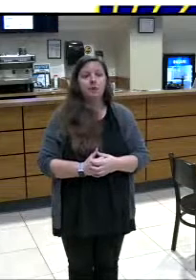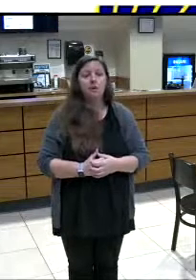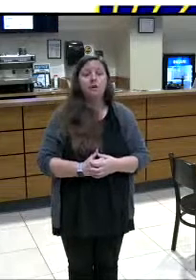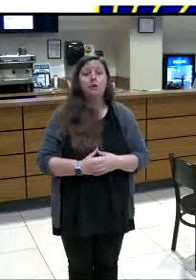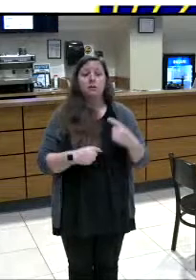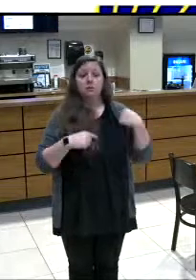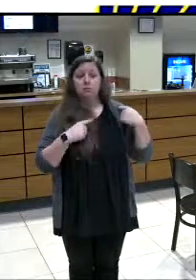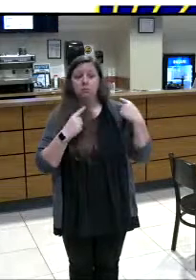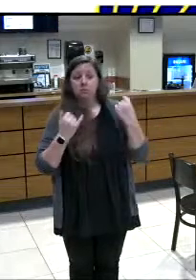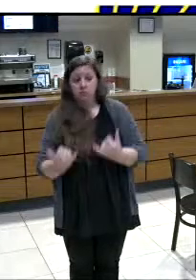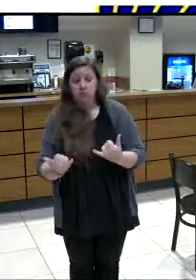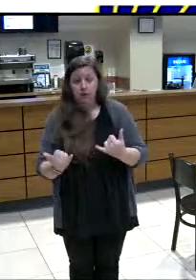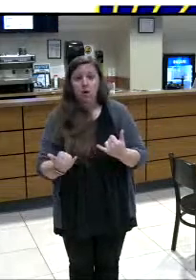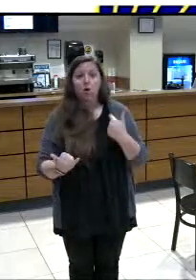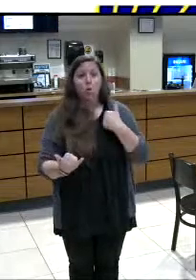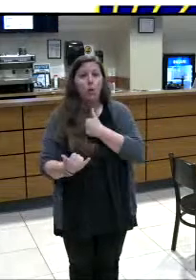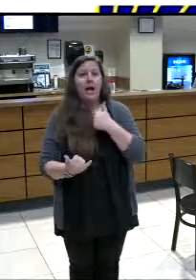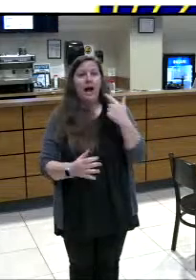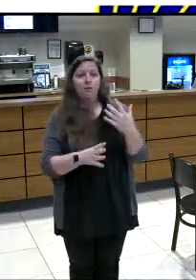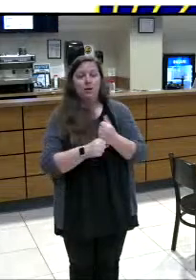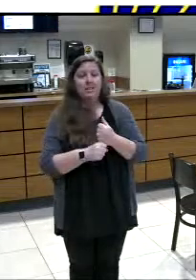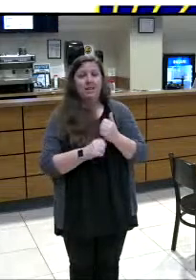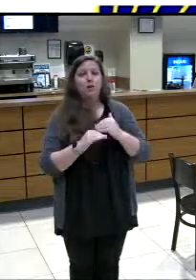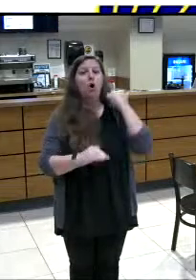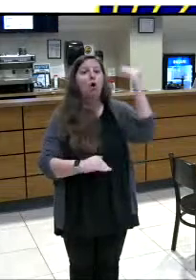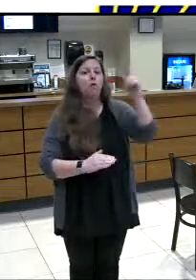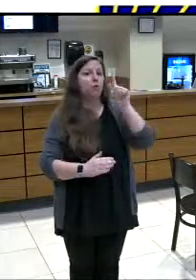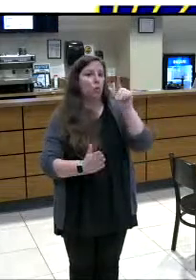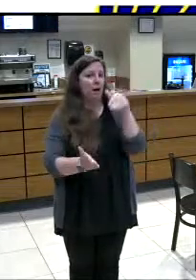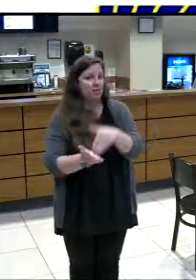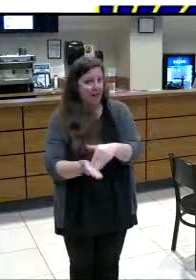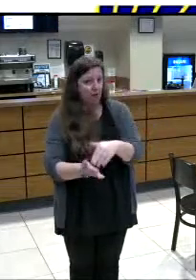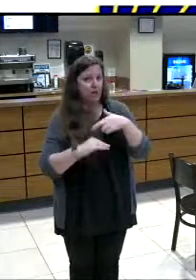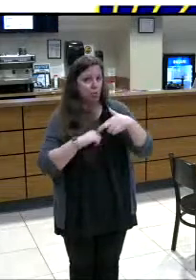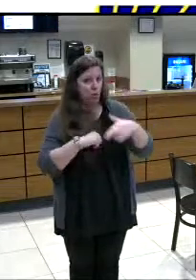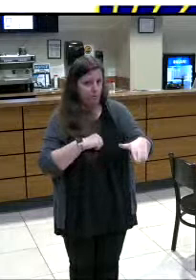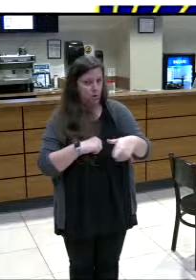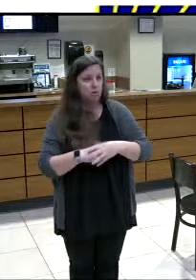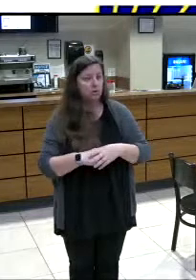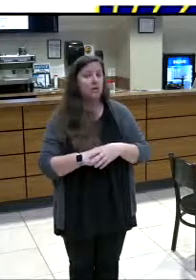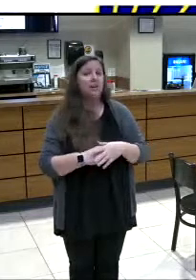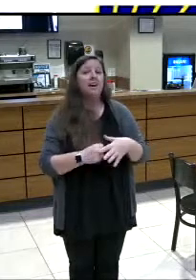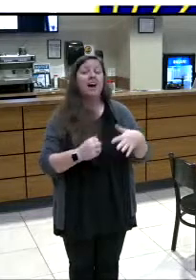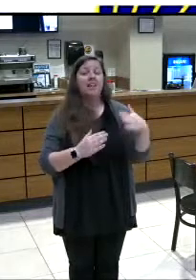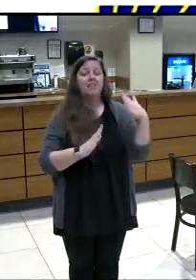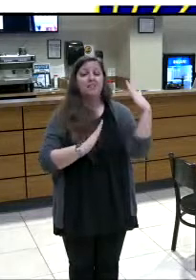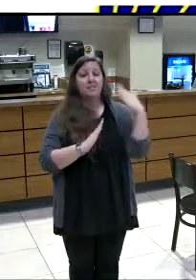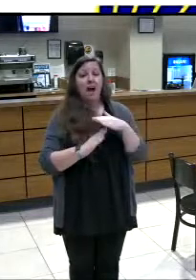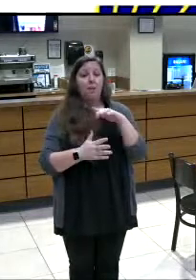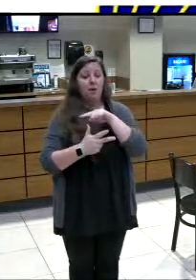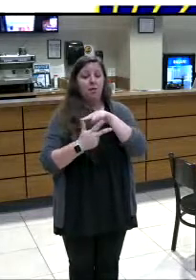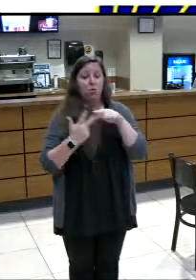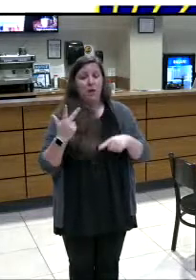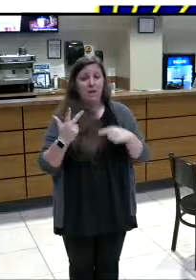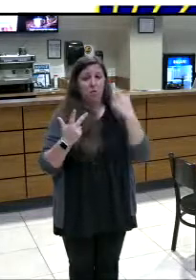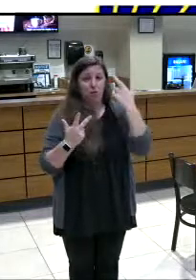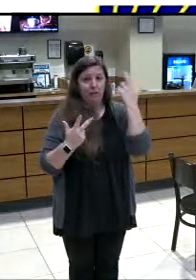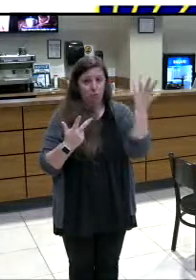received over 1,000 referrals. And the top 3 referral reasons: